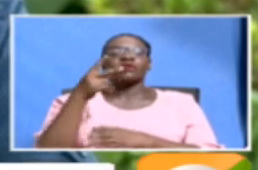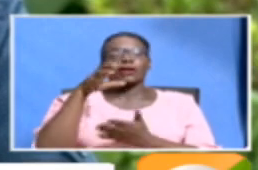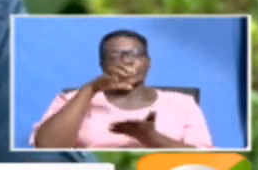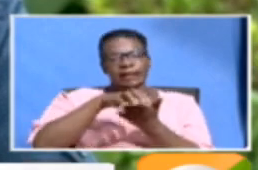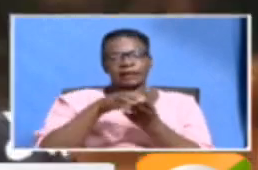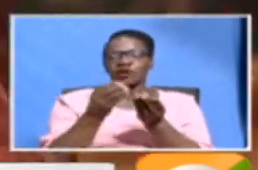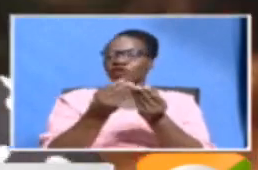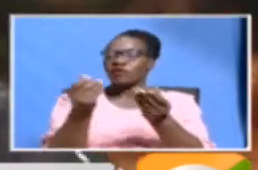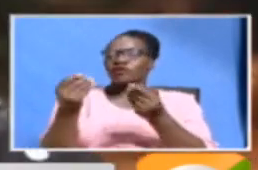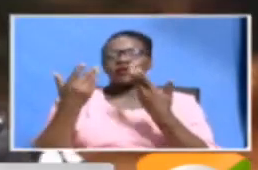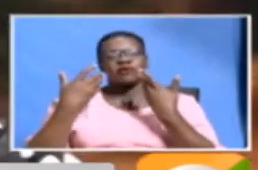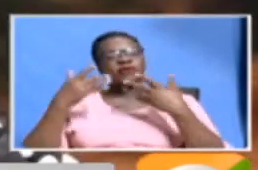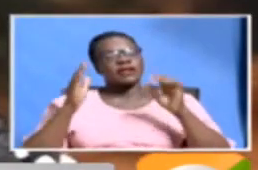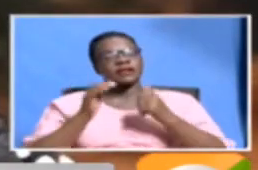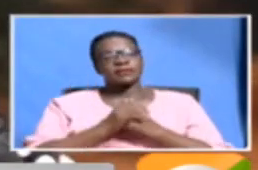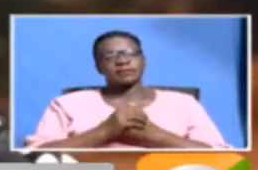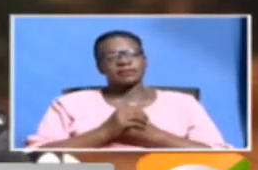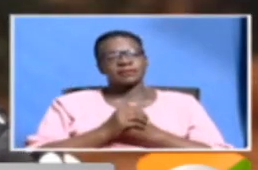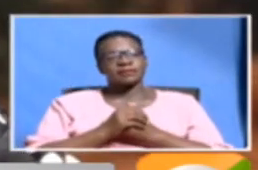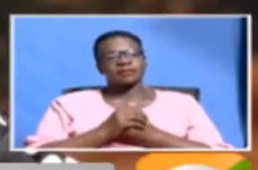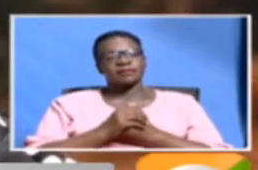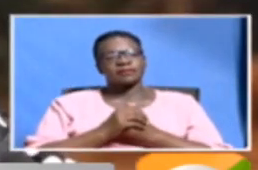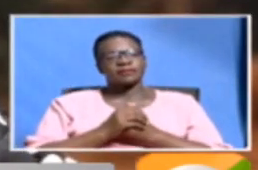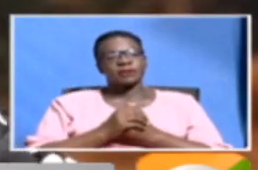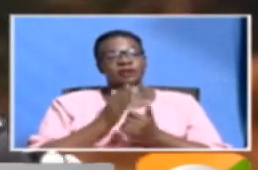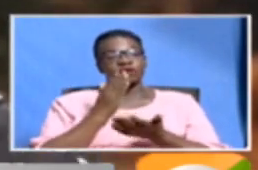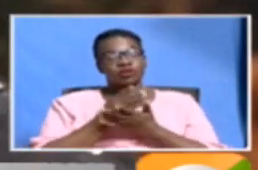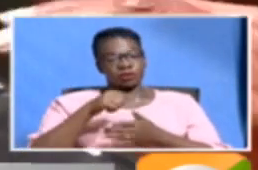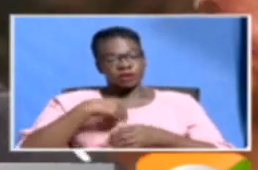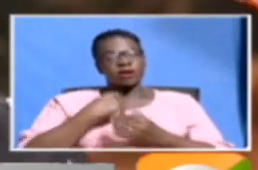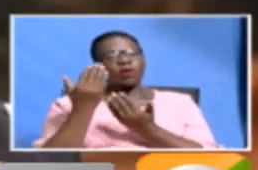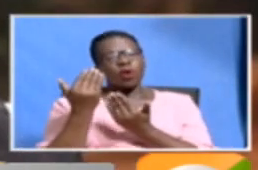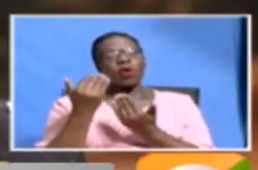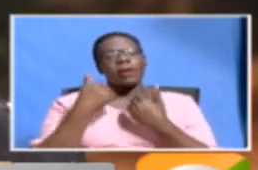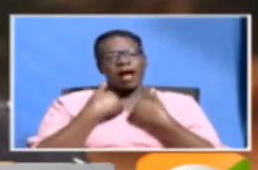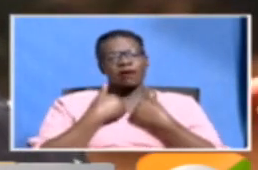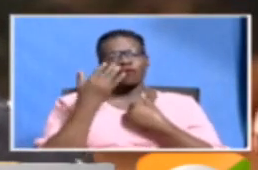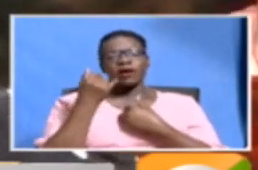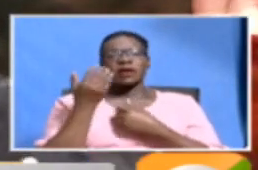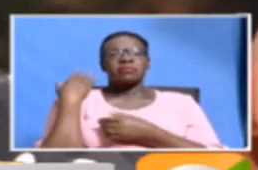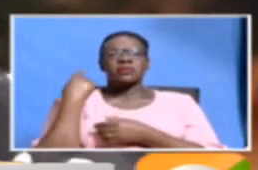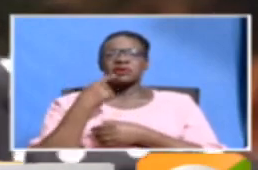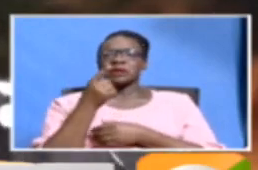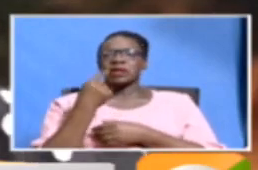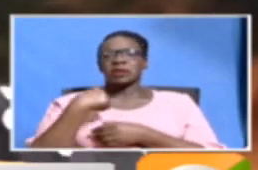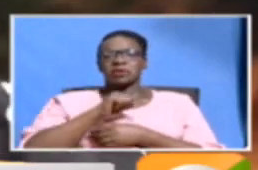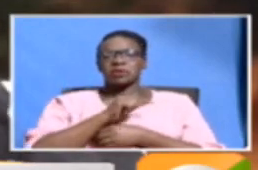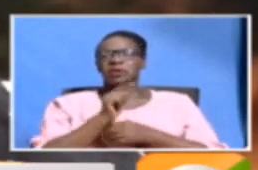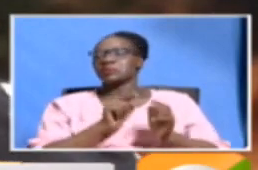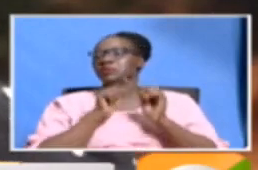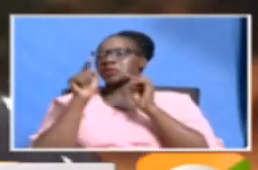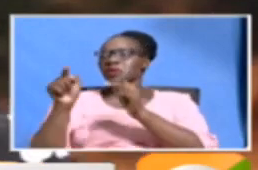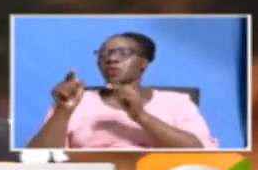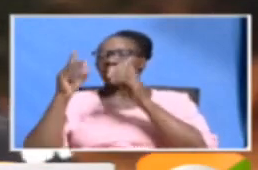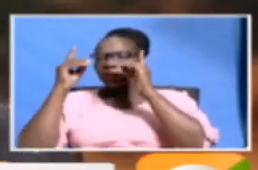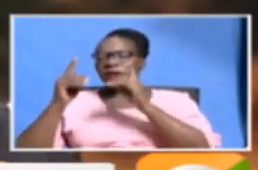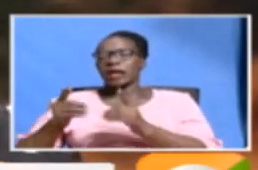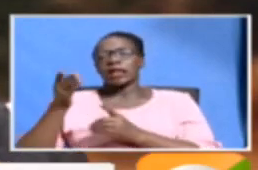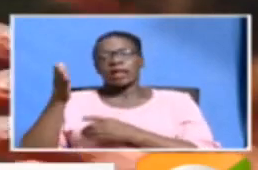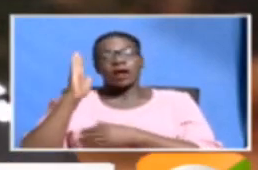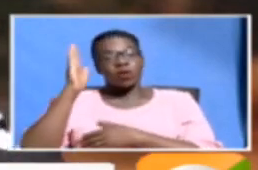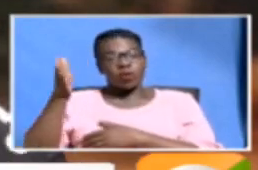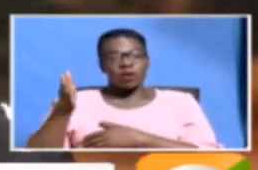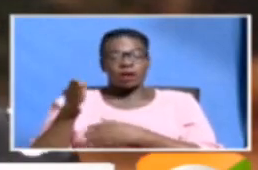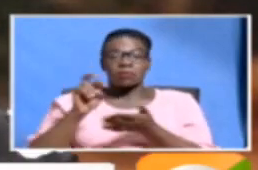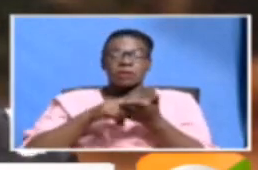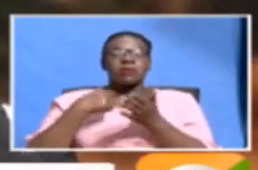have been settled. Nipeo tumaini. Kwa maana si walisema tutaenda kuamua huko walete barua. Sasa